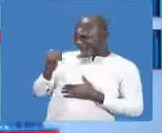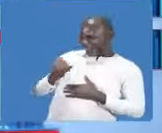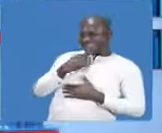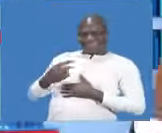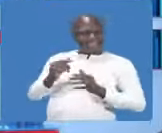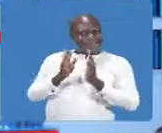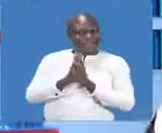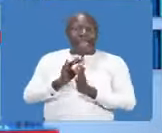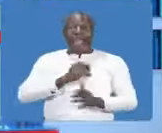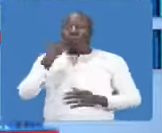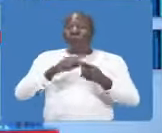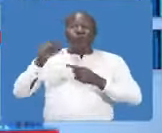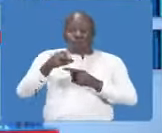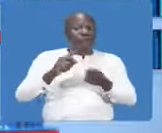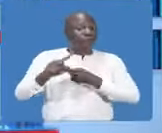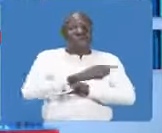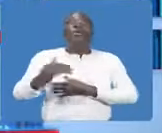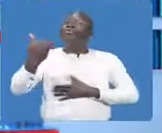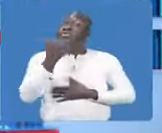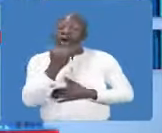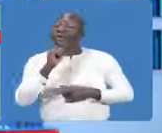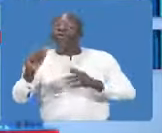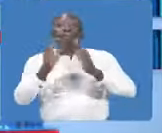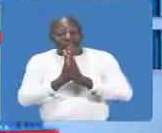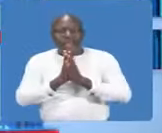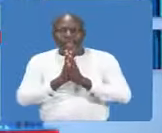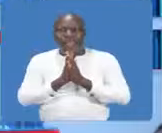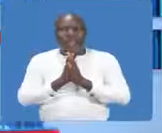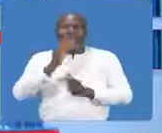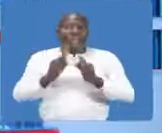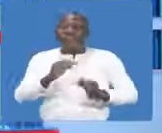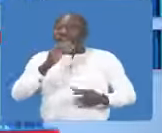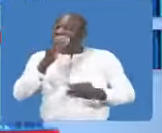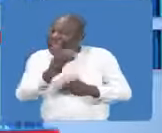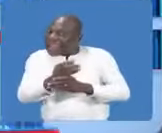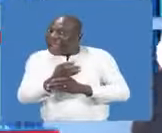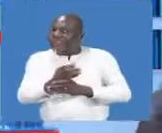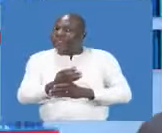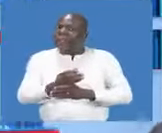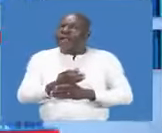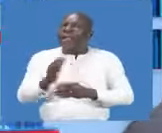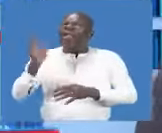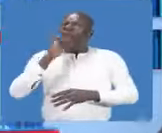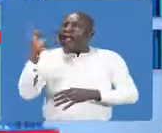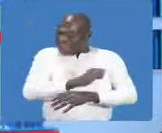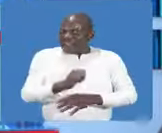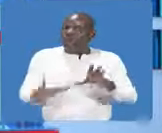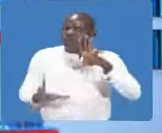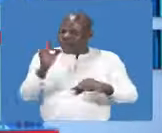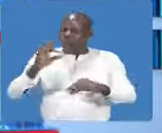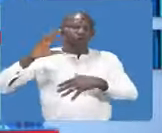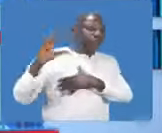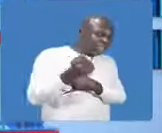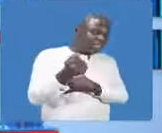wose ye bo mpaia me beka kire enne se saade no enye mpaia bo na wan hwe ne ya ho ho fufuro bi abegye sa wo dede